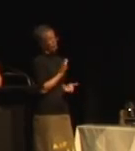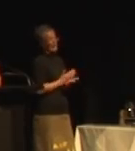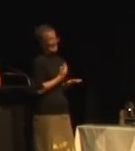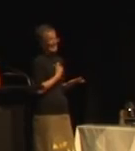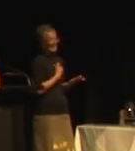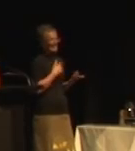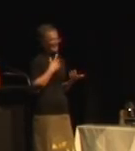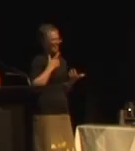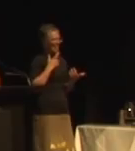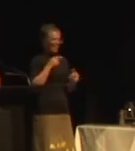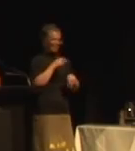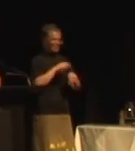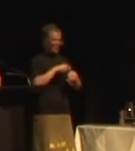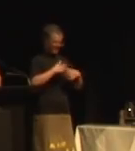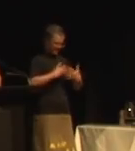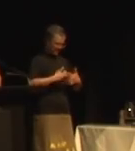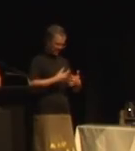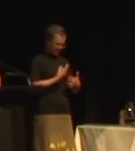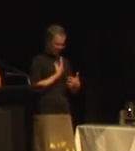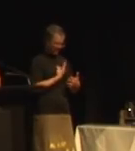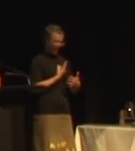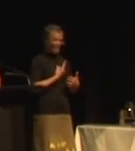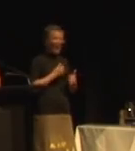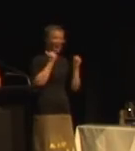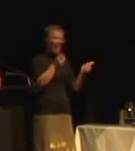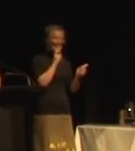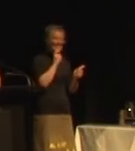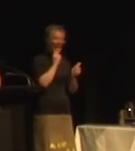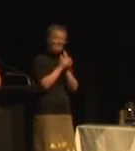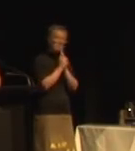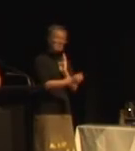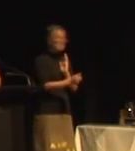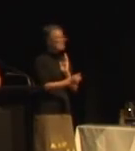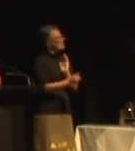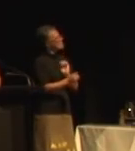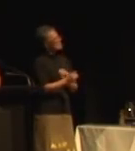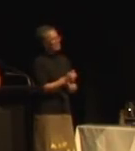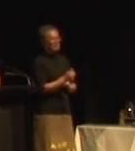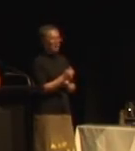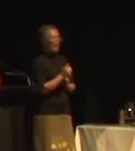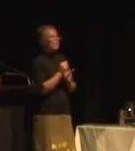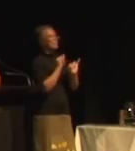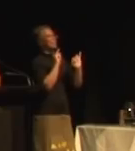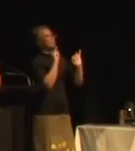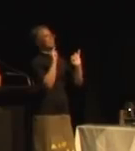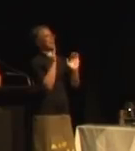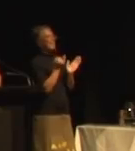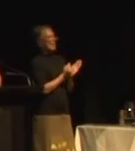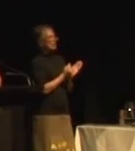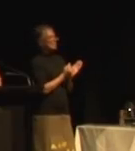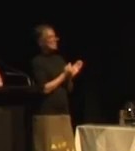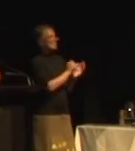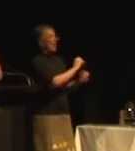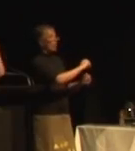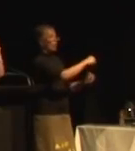of things in my life, and I wasn't the greatest employee. I made some colossal errors, including taking down the